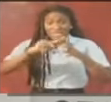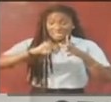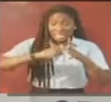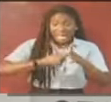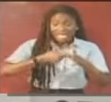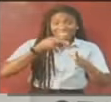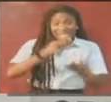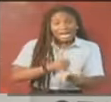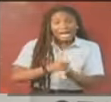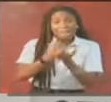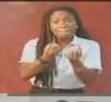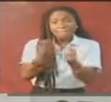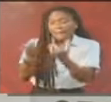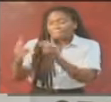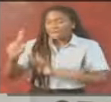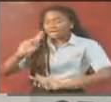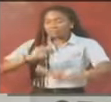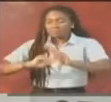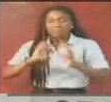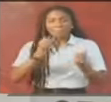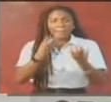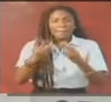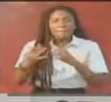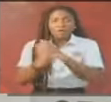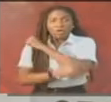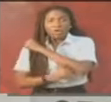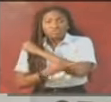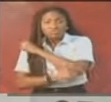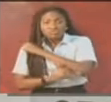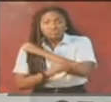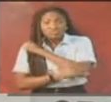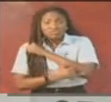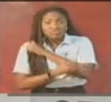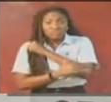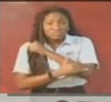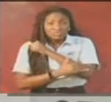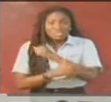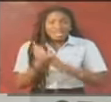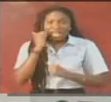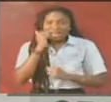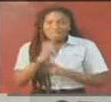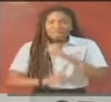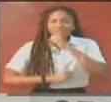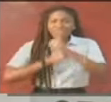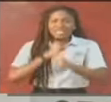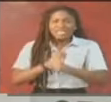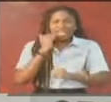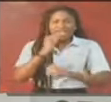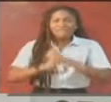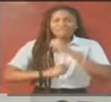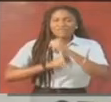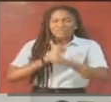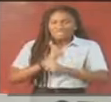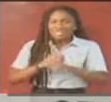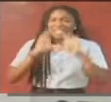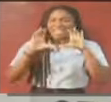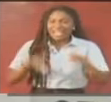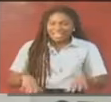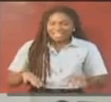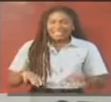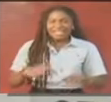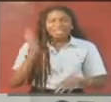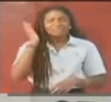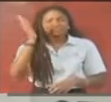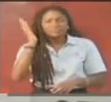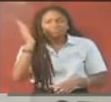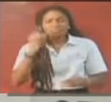immunization in the Americas and has given countries of the Americas a yearly opportunity to highlight the essential work